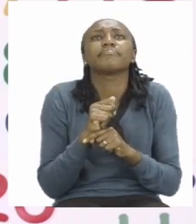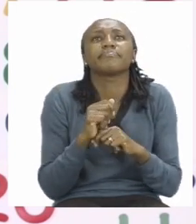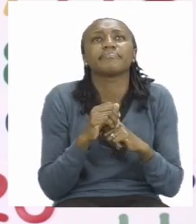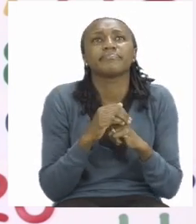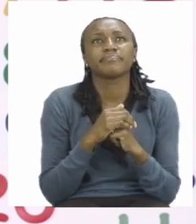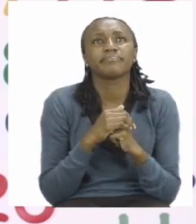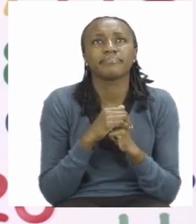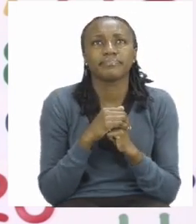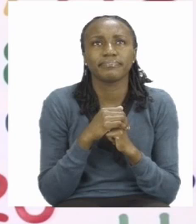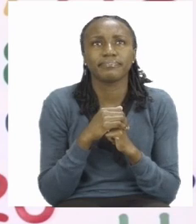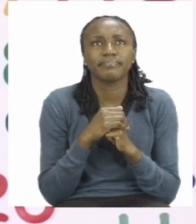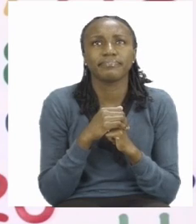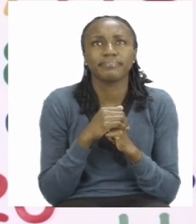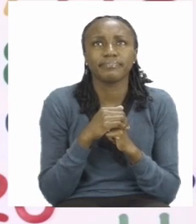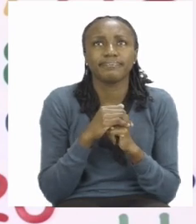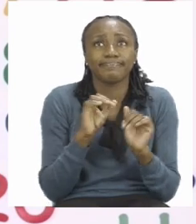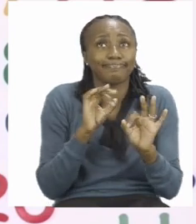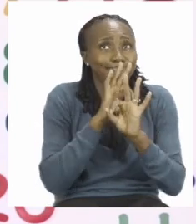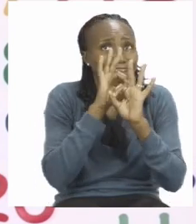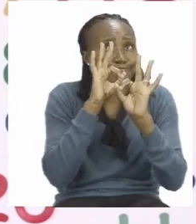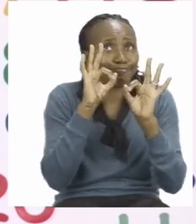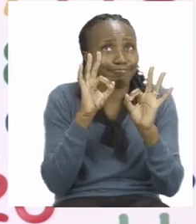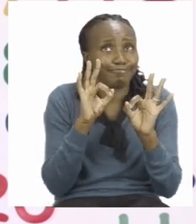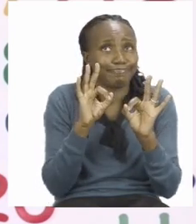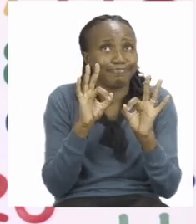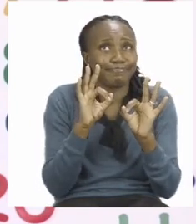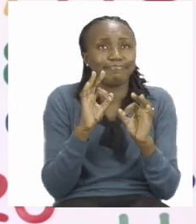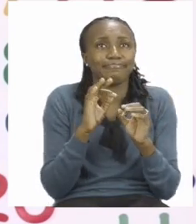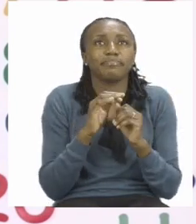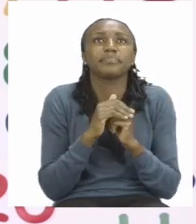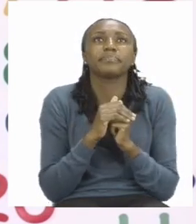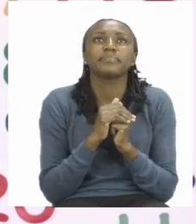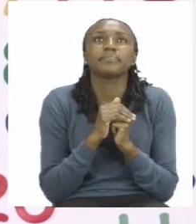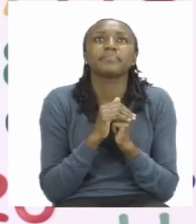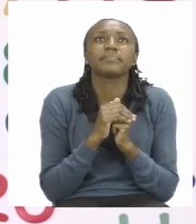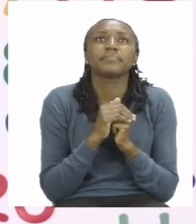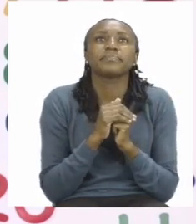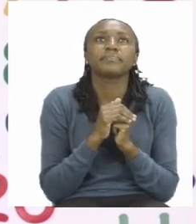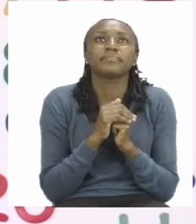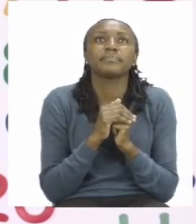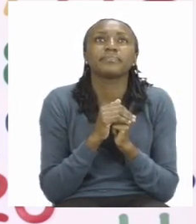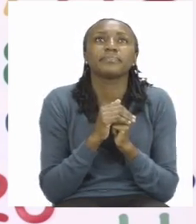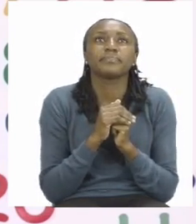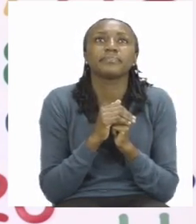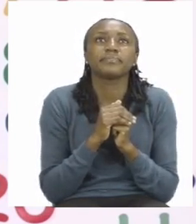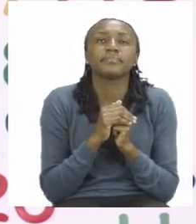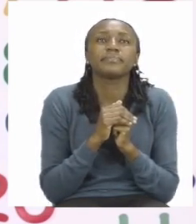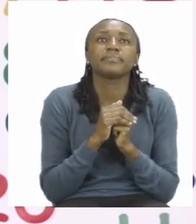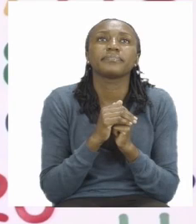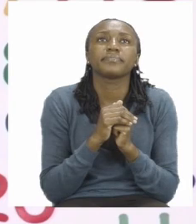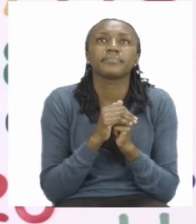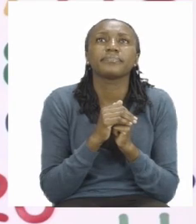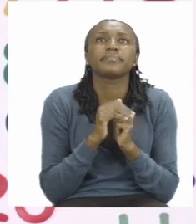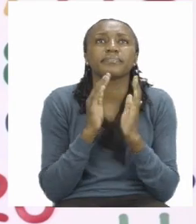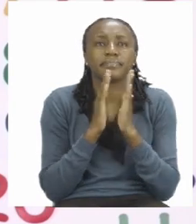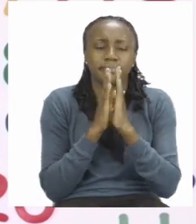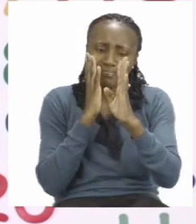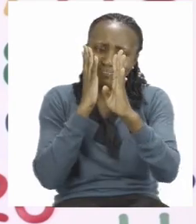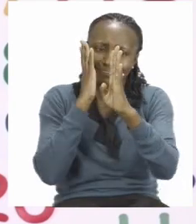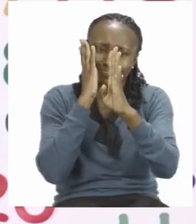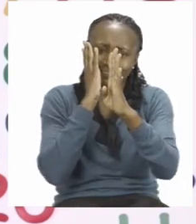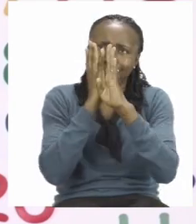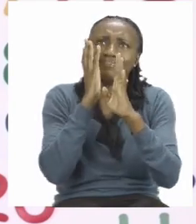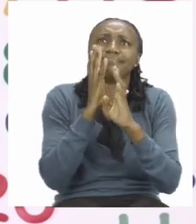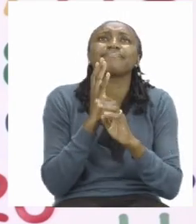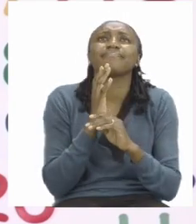so that your letters will look beautiful. Don't forget to start at the top if you need to, like for the word